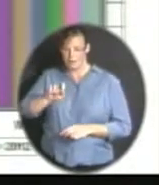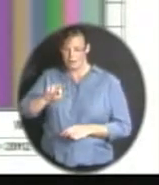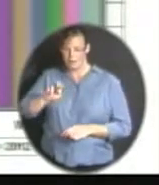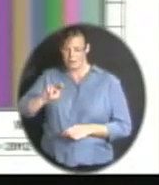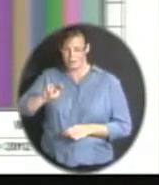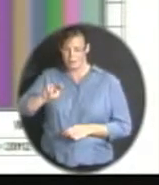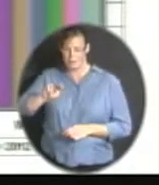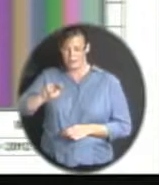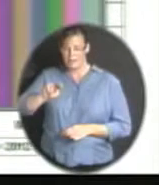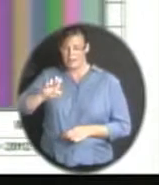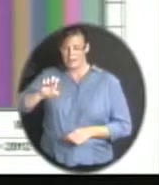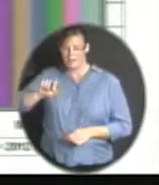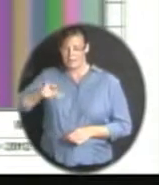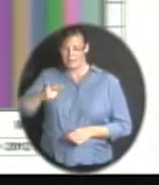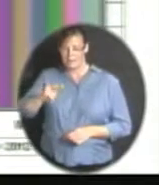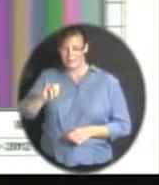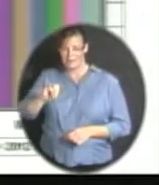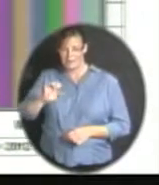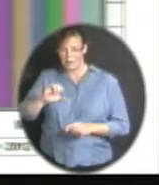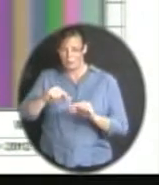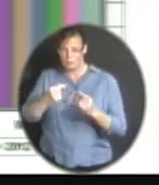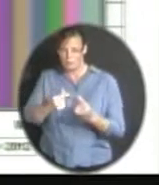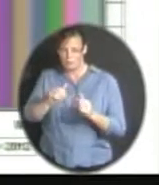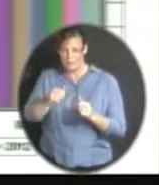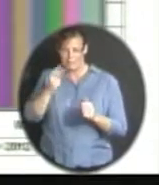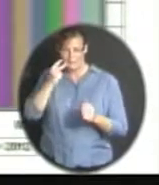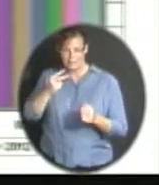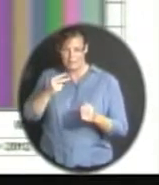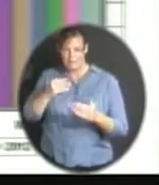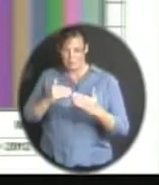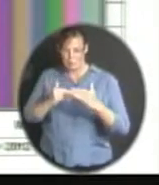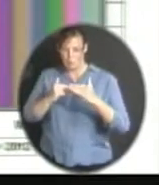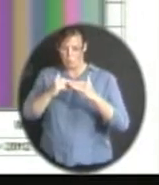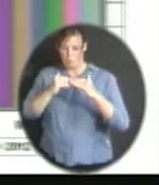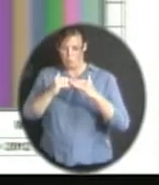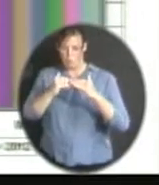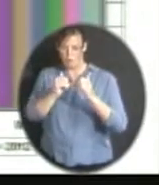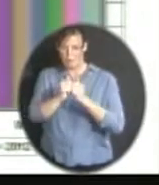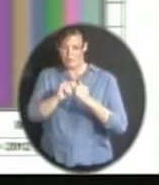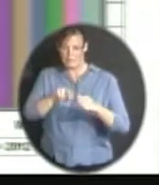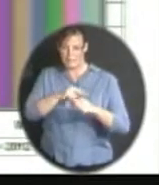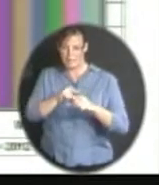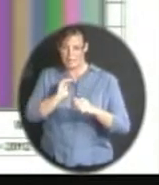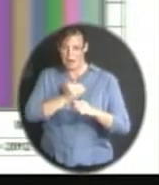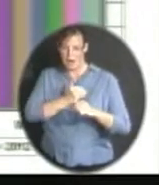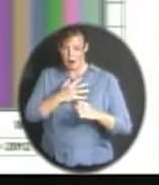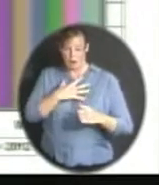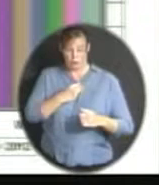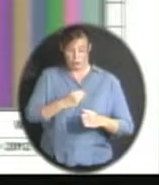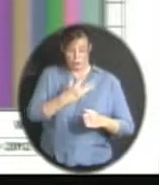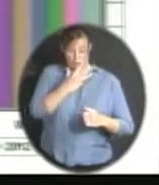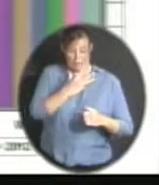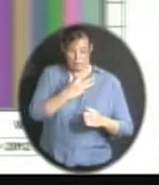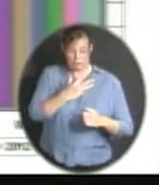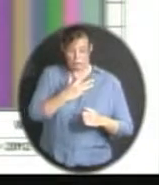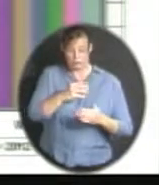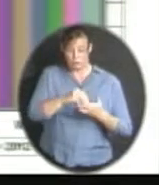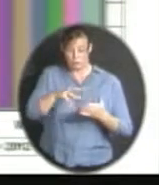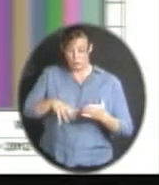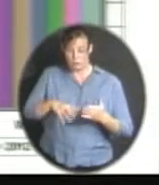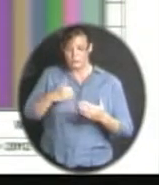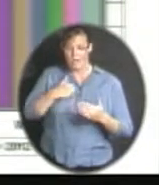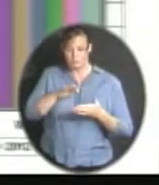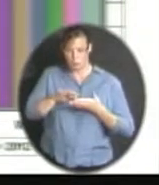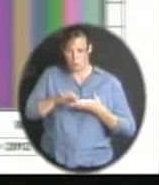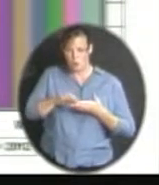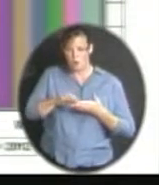we have in the past, again, you can see we're narrowing the gap from where typically our Caucasian or white students have scored. We've